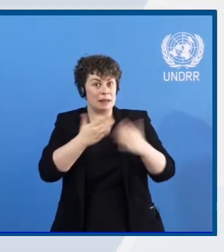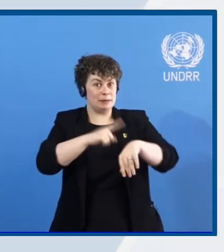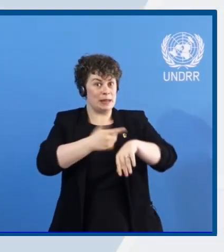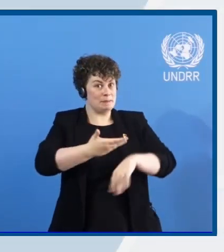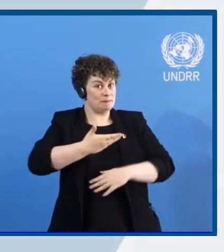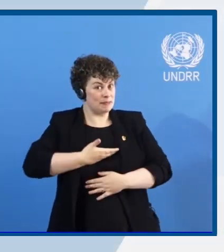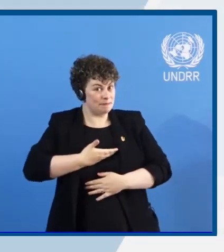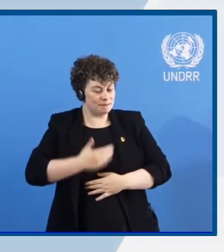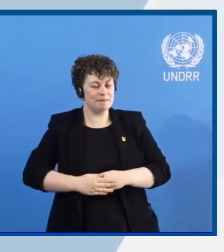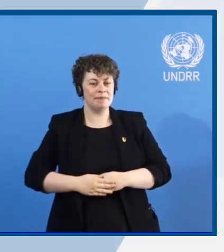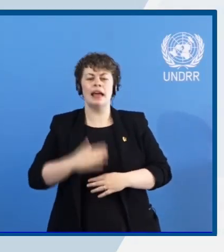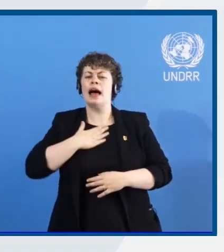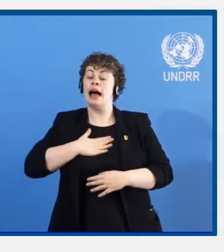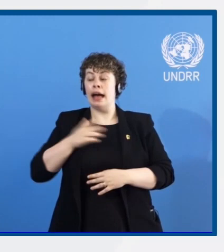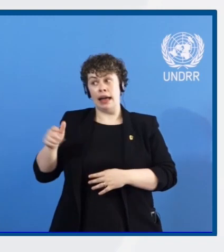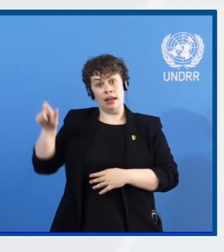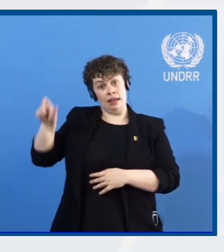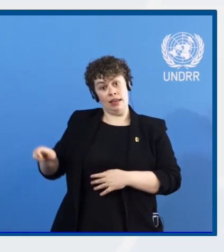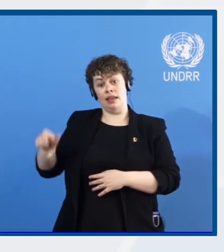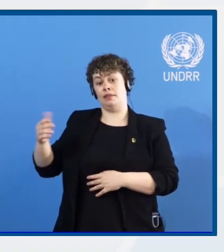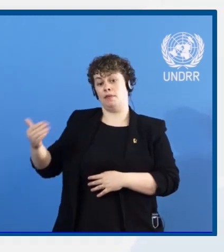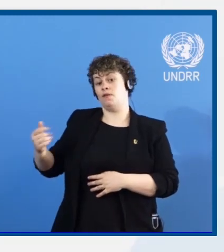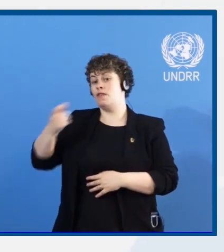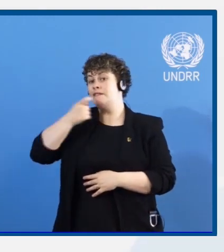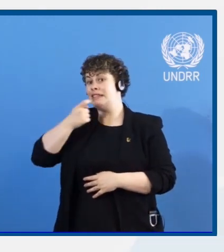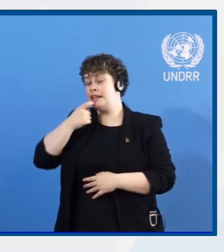where the previous speaker stopped.